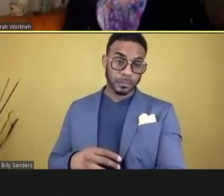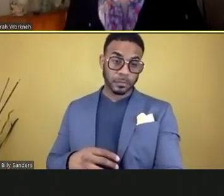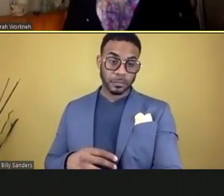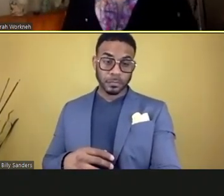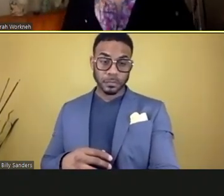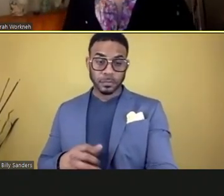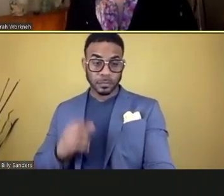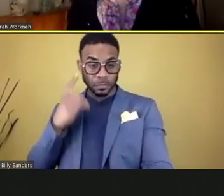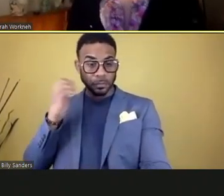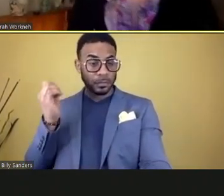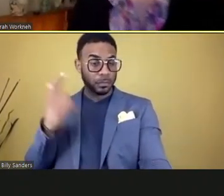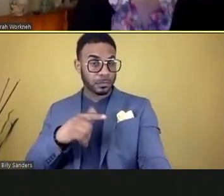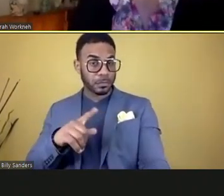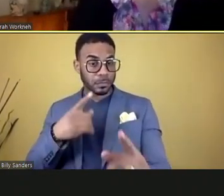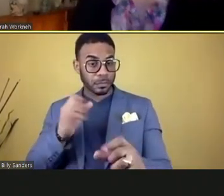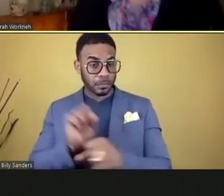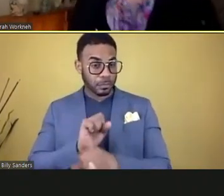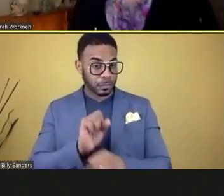I think all of this work,